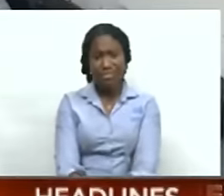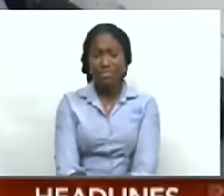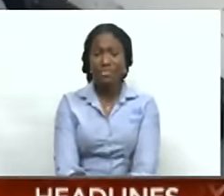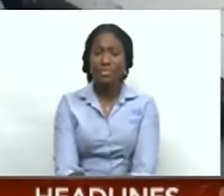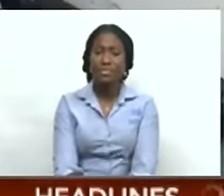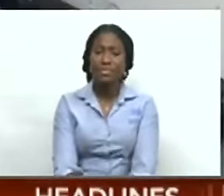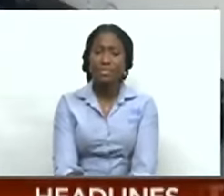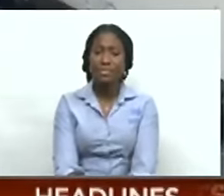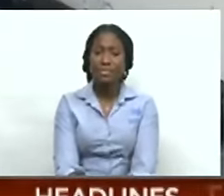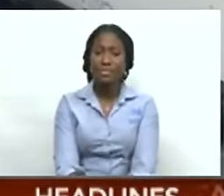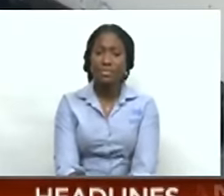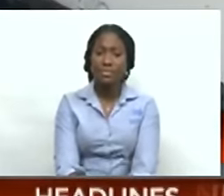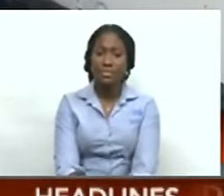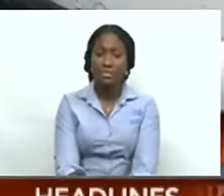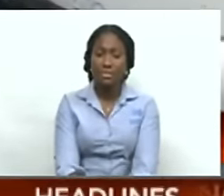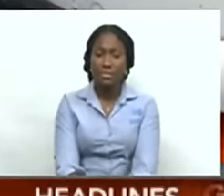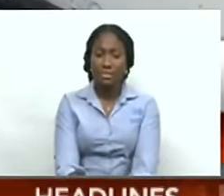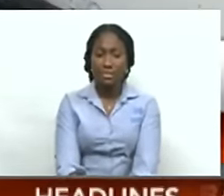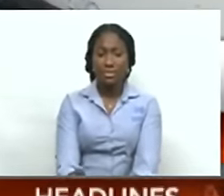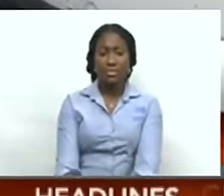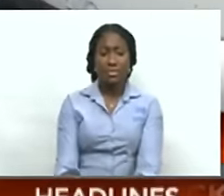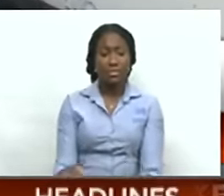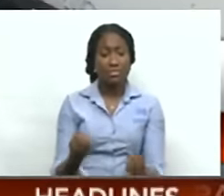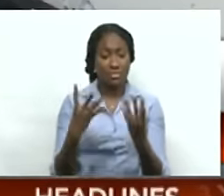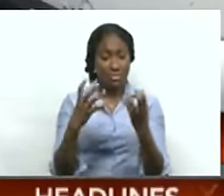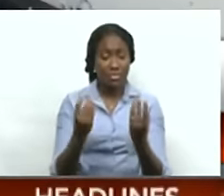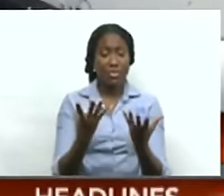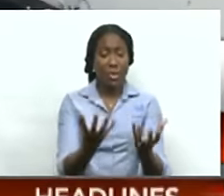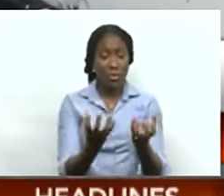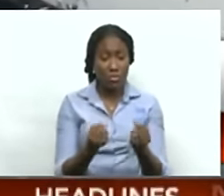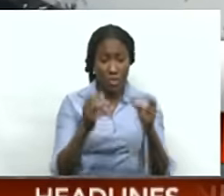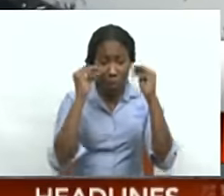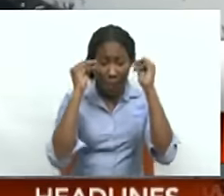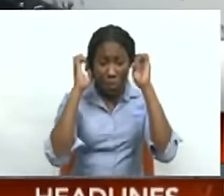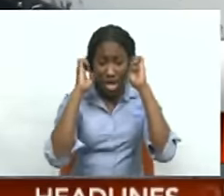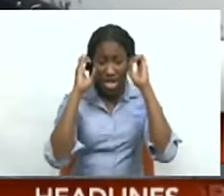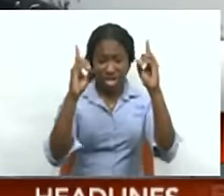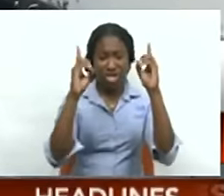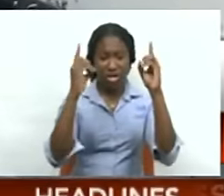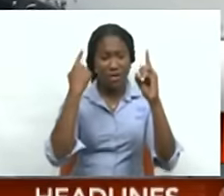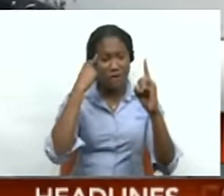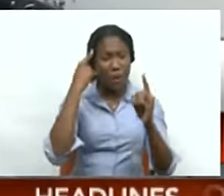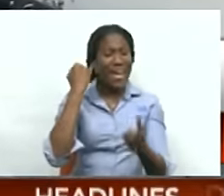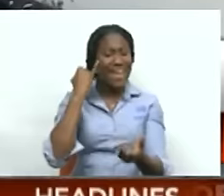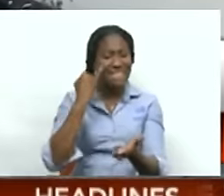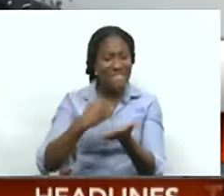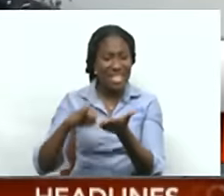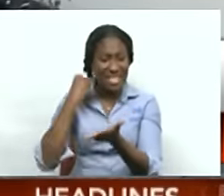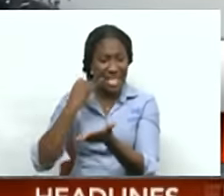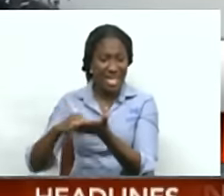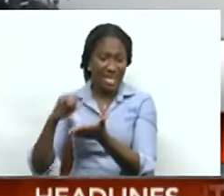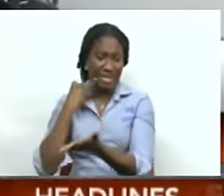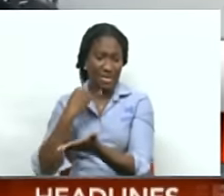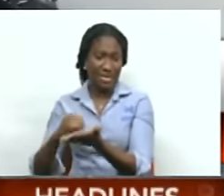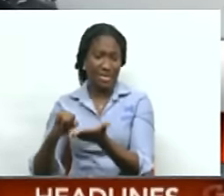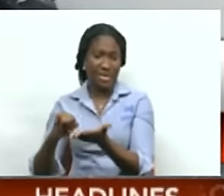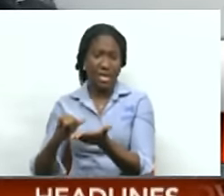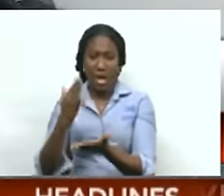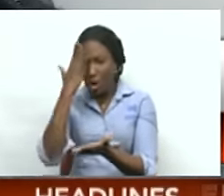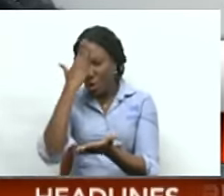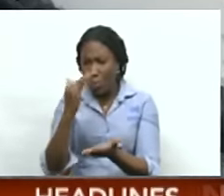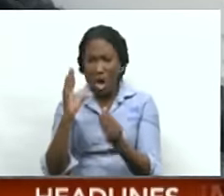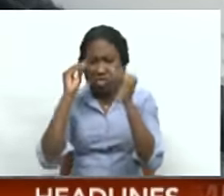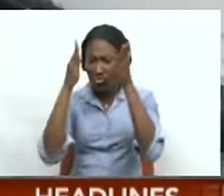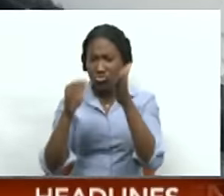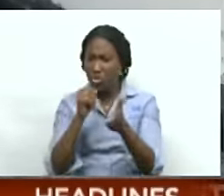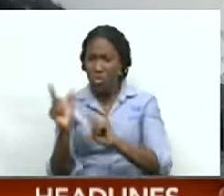Calls are being made for the Ministry of Education to investigate high teacher absenteeism at the Pinal Secondary School